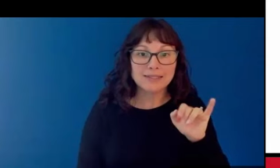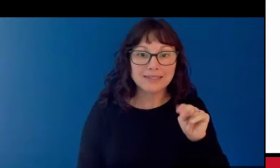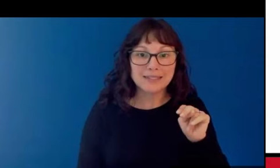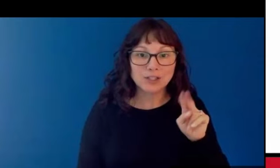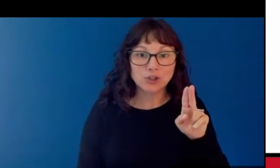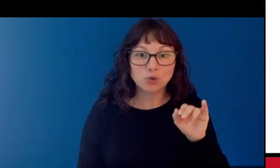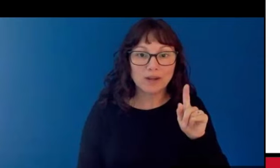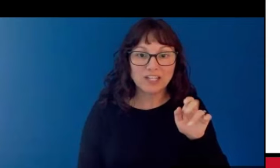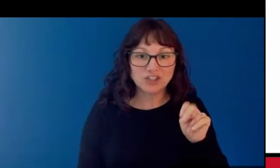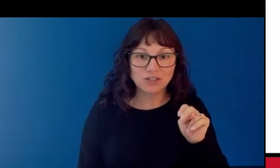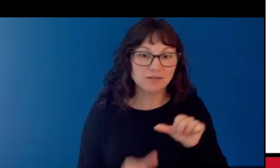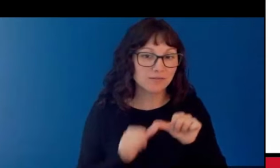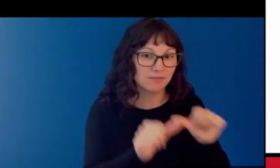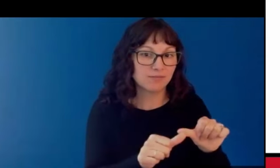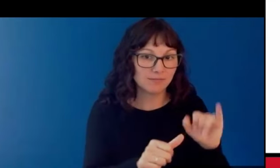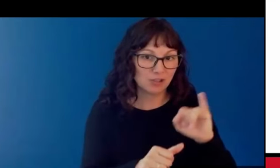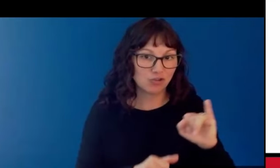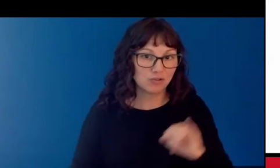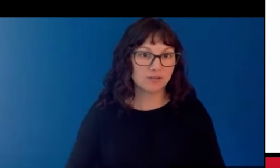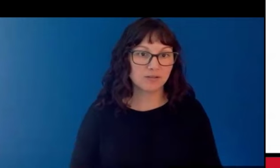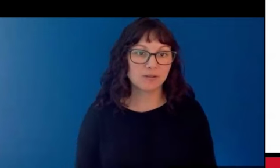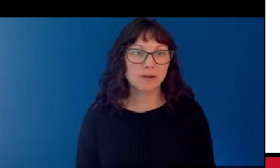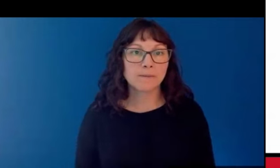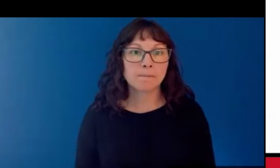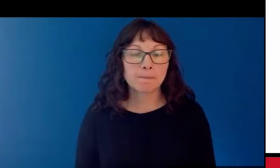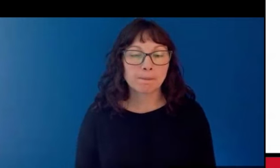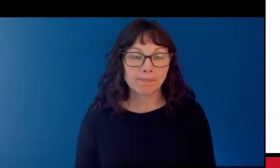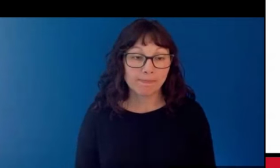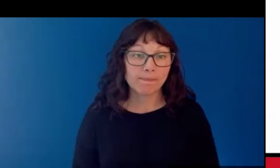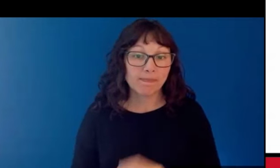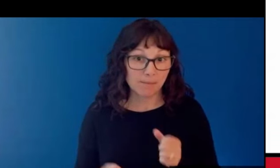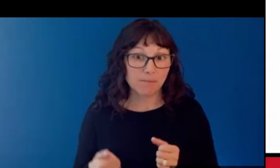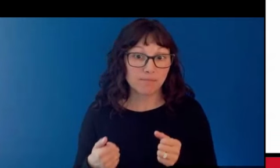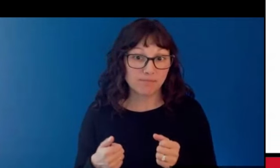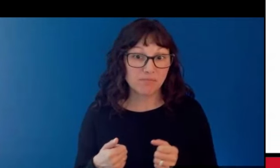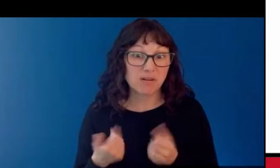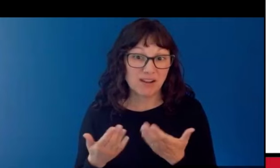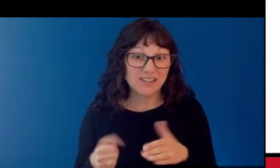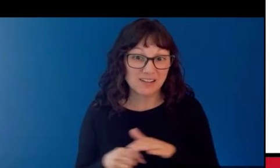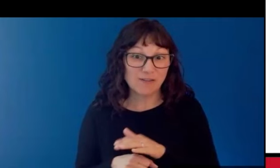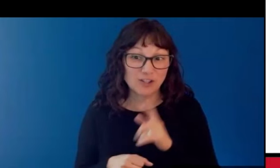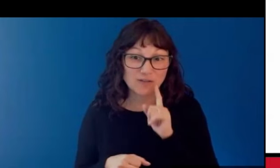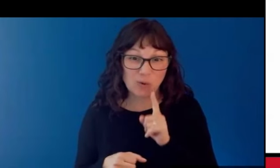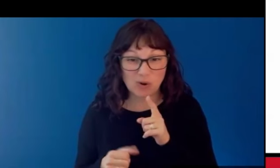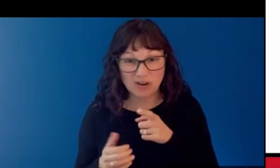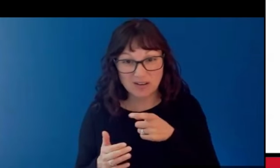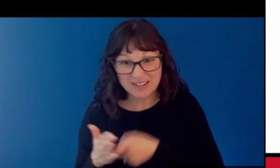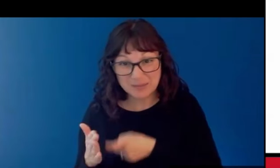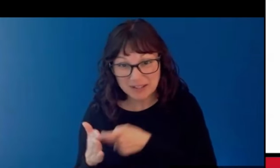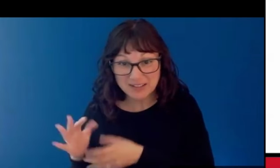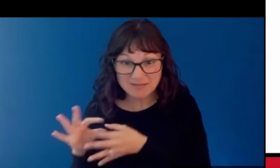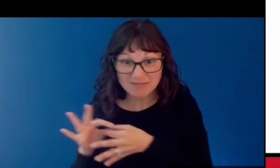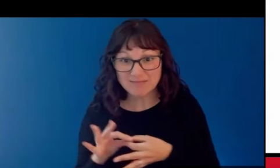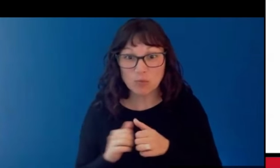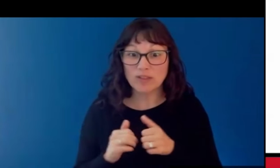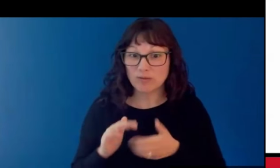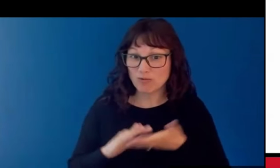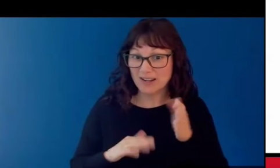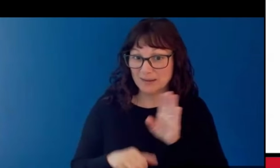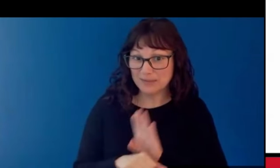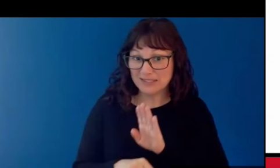insurance. It provides coverage for expenses associated with running a